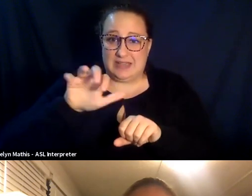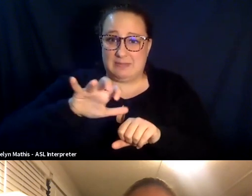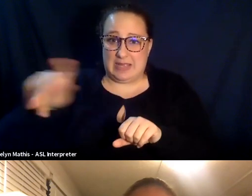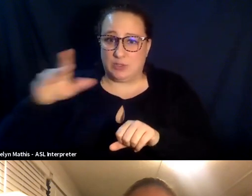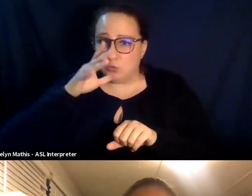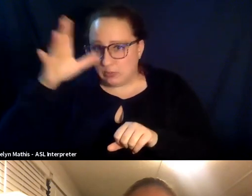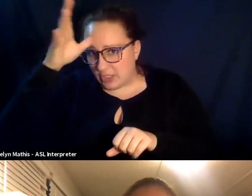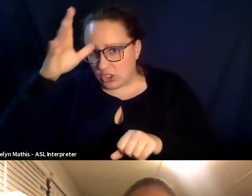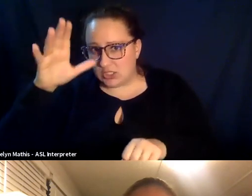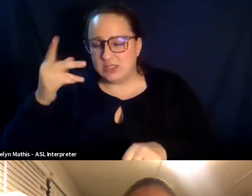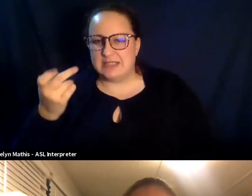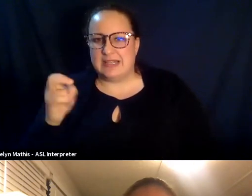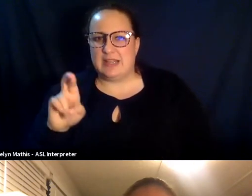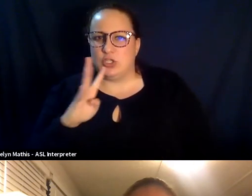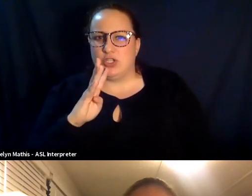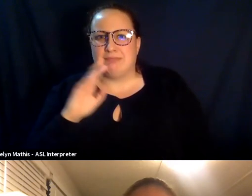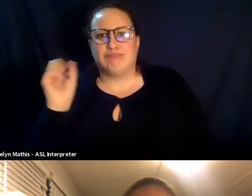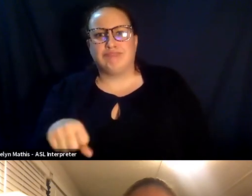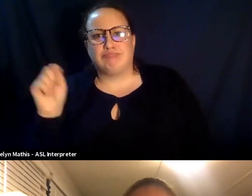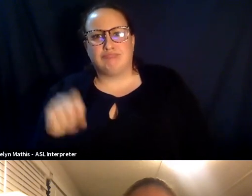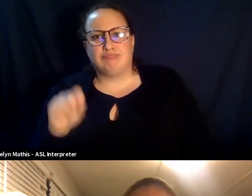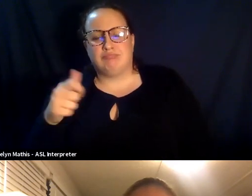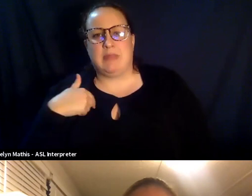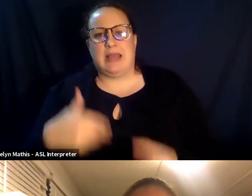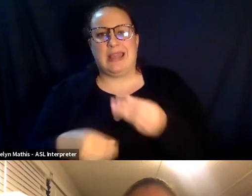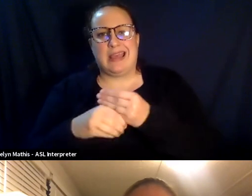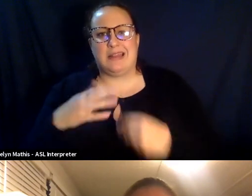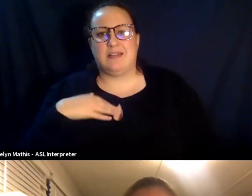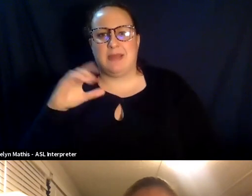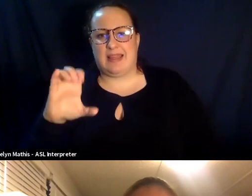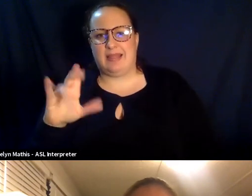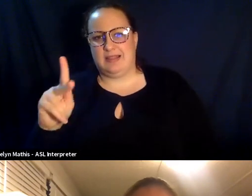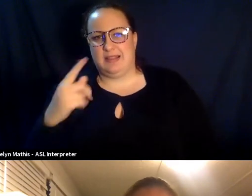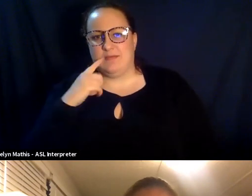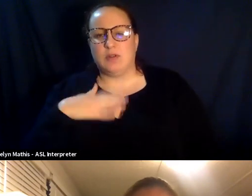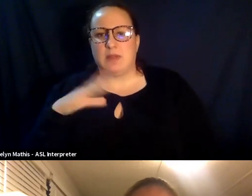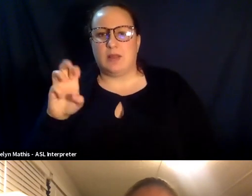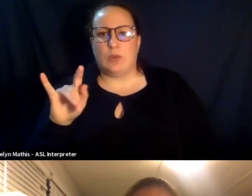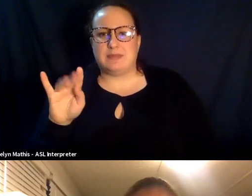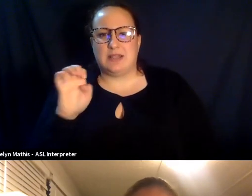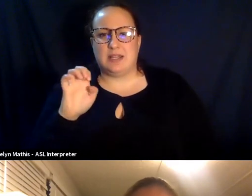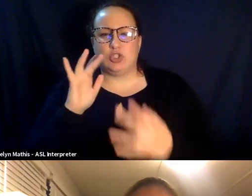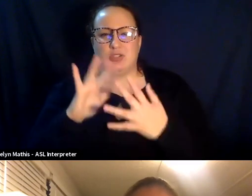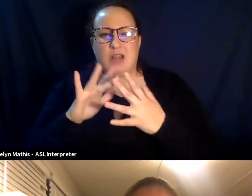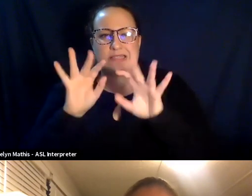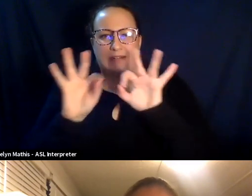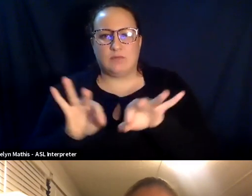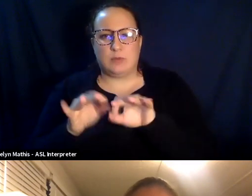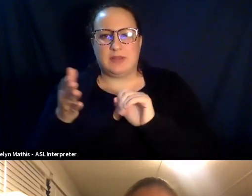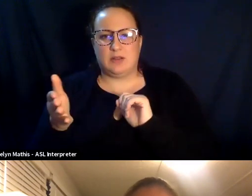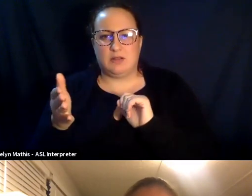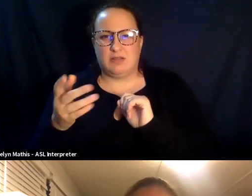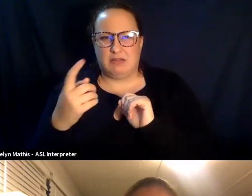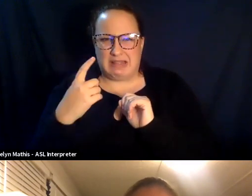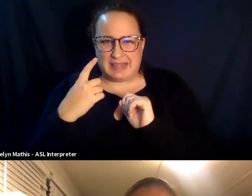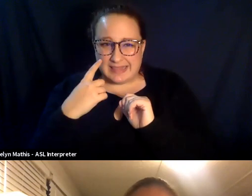parents? Absolutely. And I put my link there to my website. So if you want to, there's a contact form in there. I think pretty